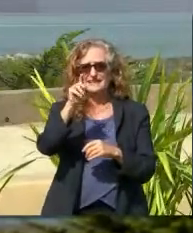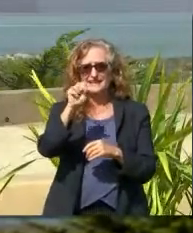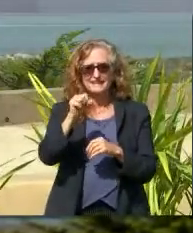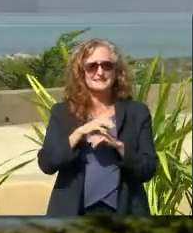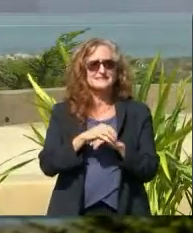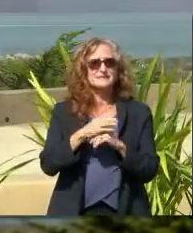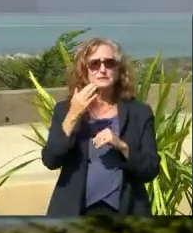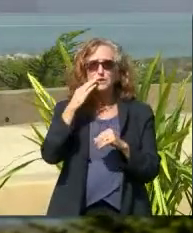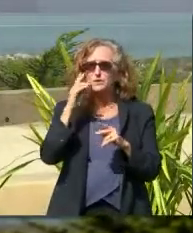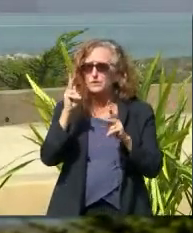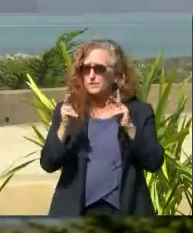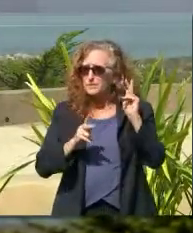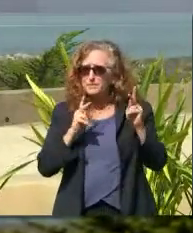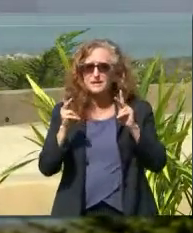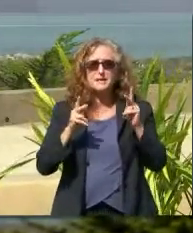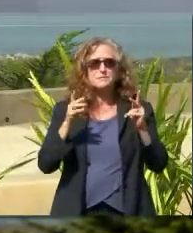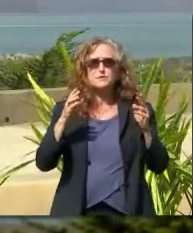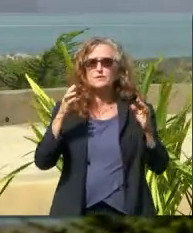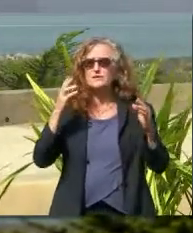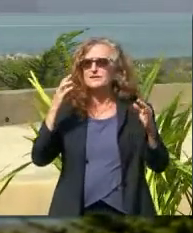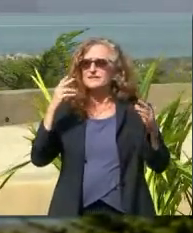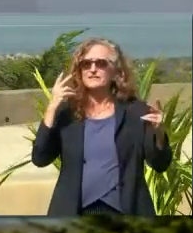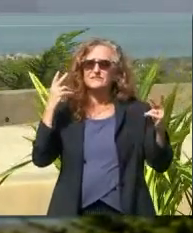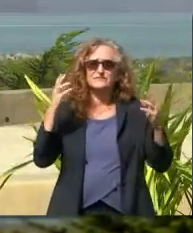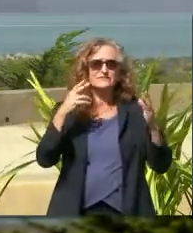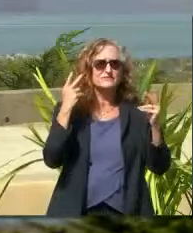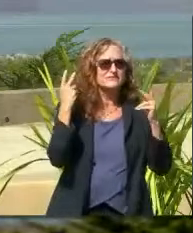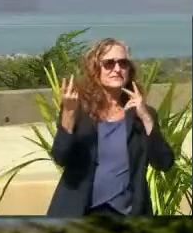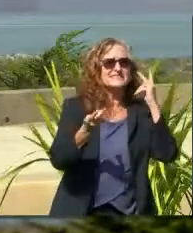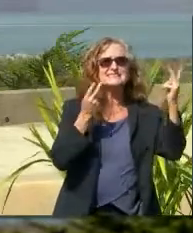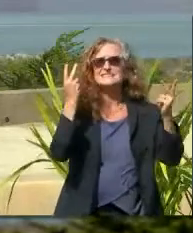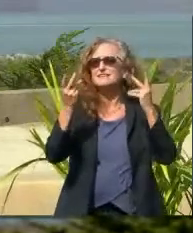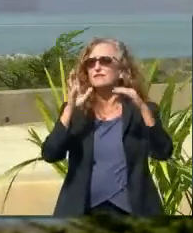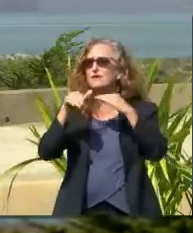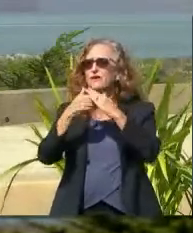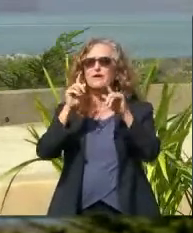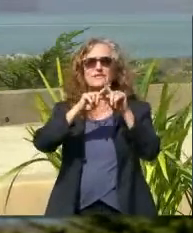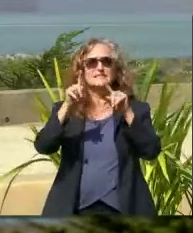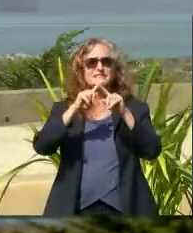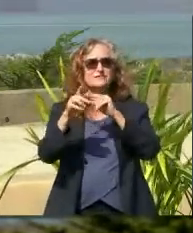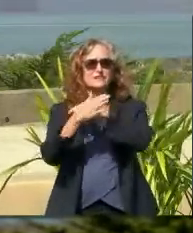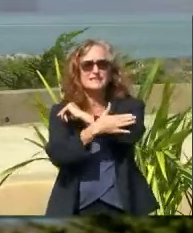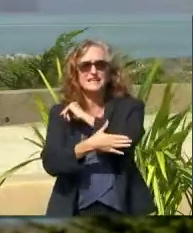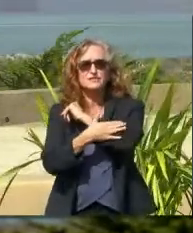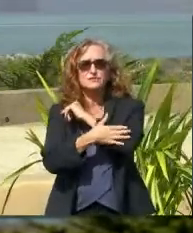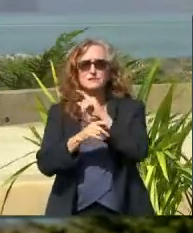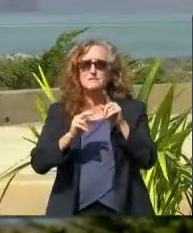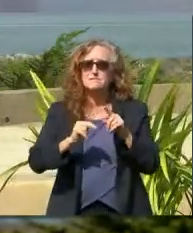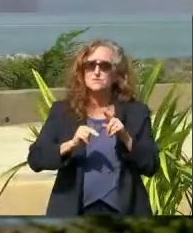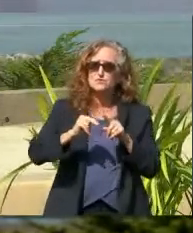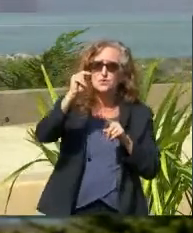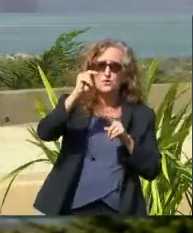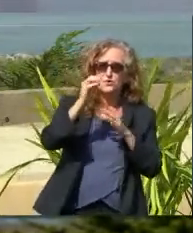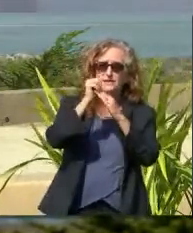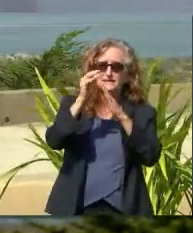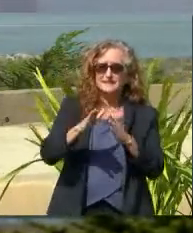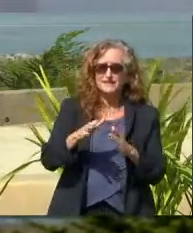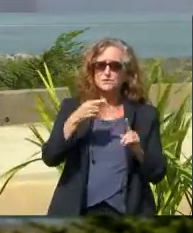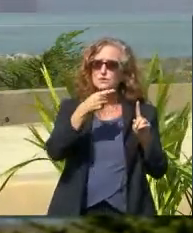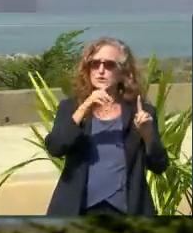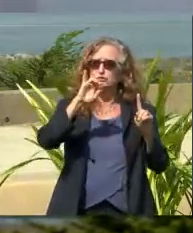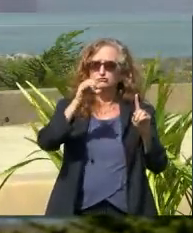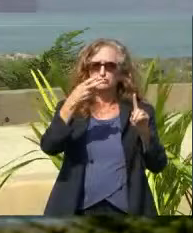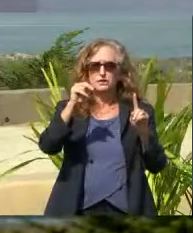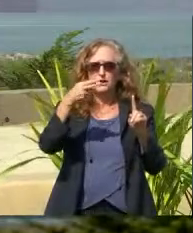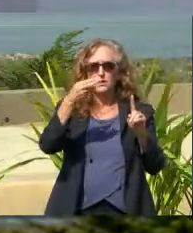Nordic countries. And of all the northern latitude leaders in the world today, No one has been more successful than John Horgan,